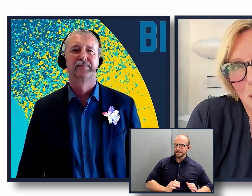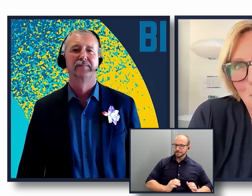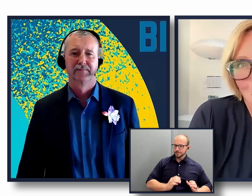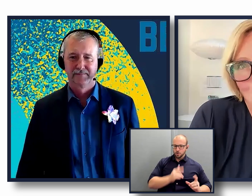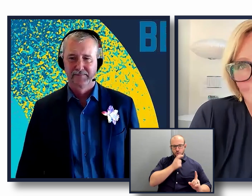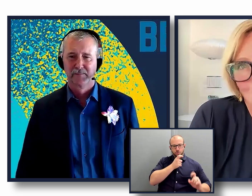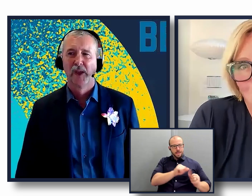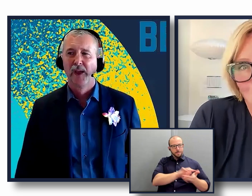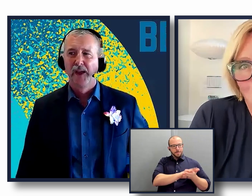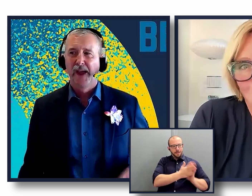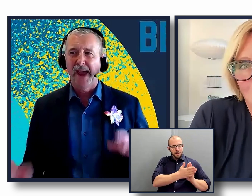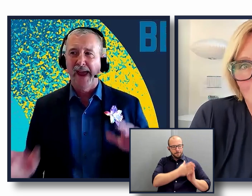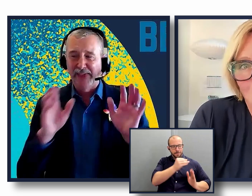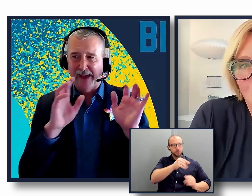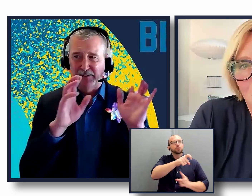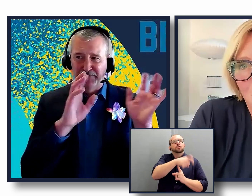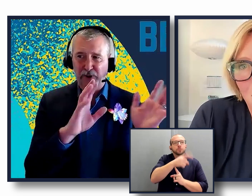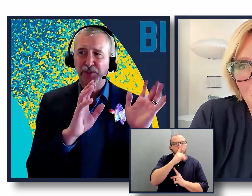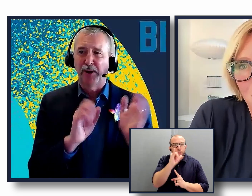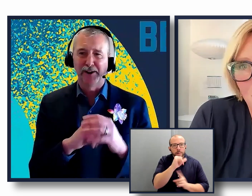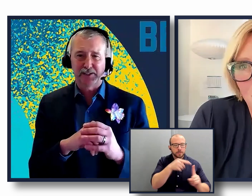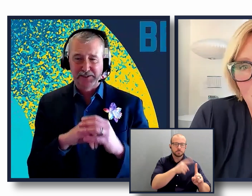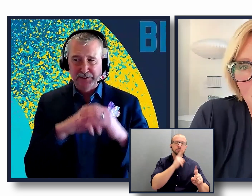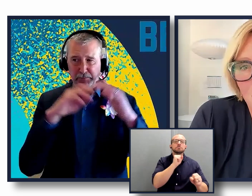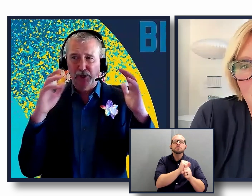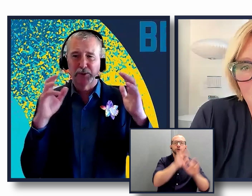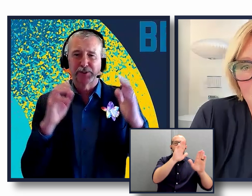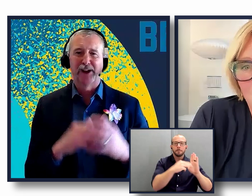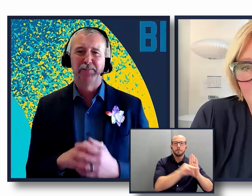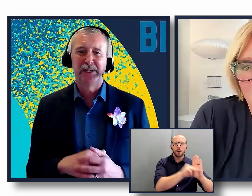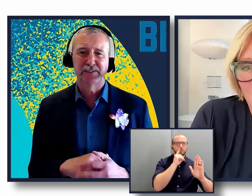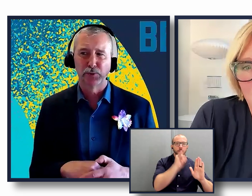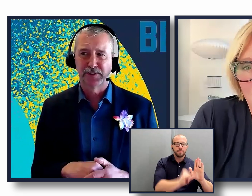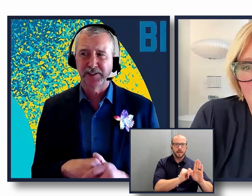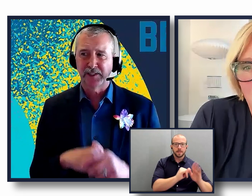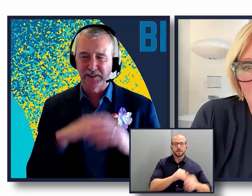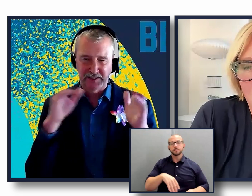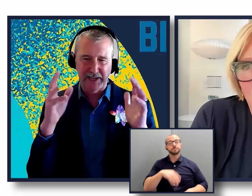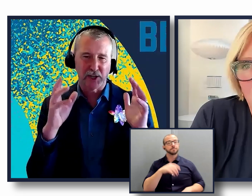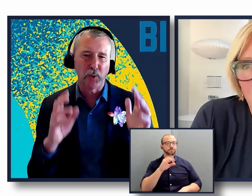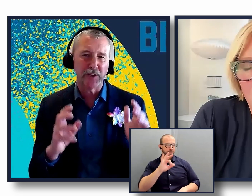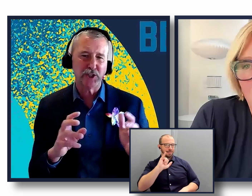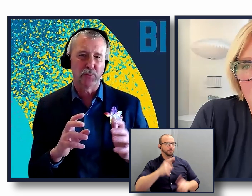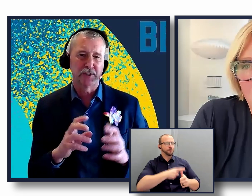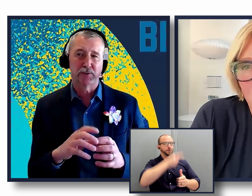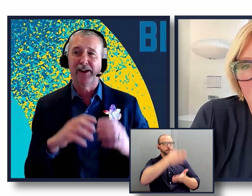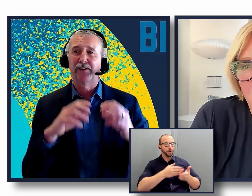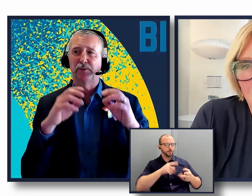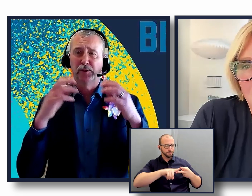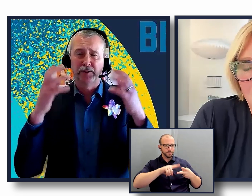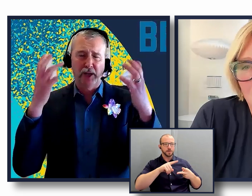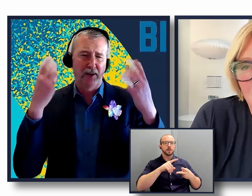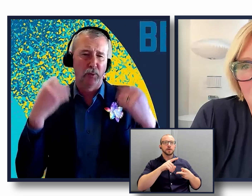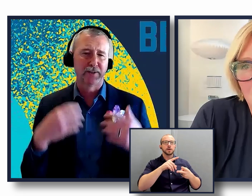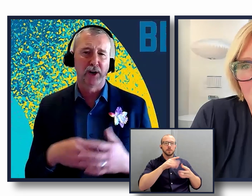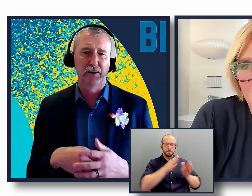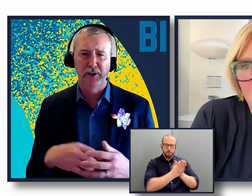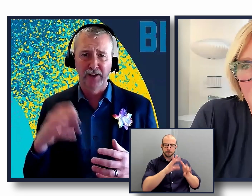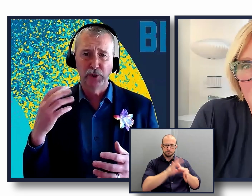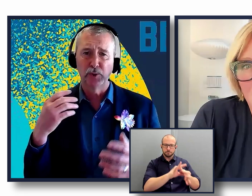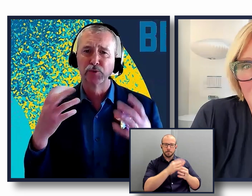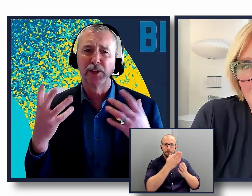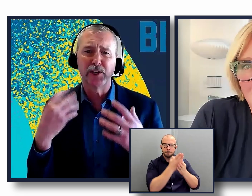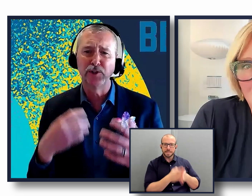should be. And that first part, because the book was around peaceful resistance, the second question was around one of